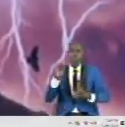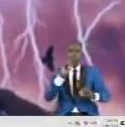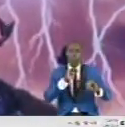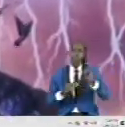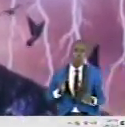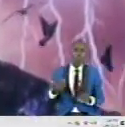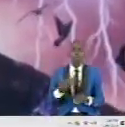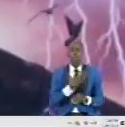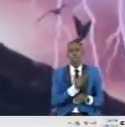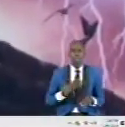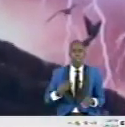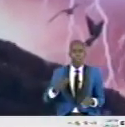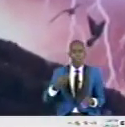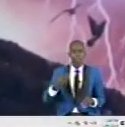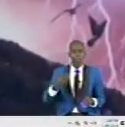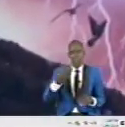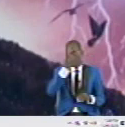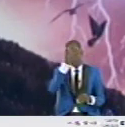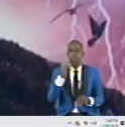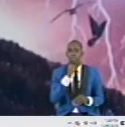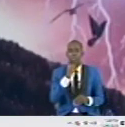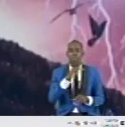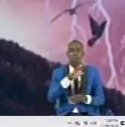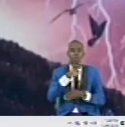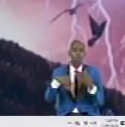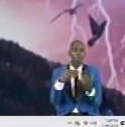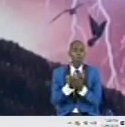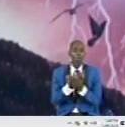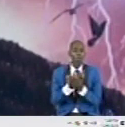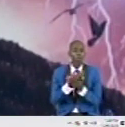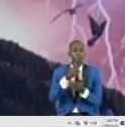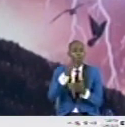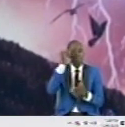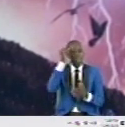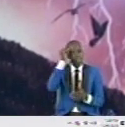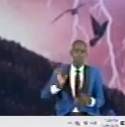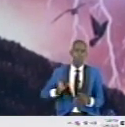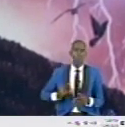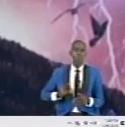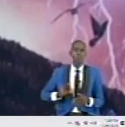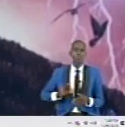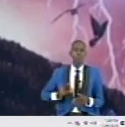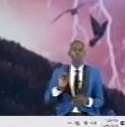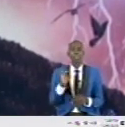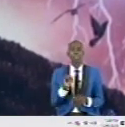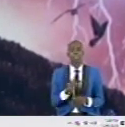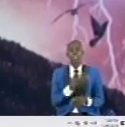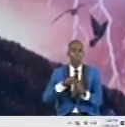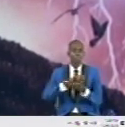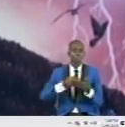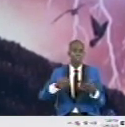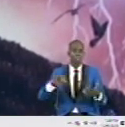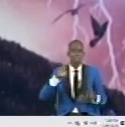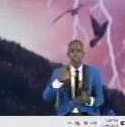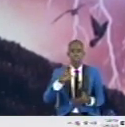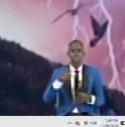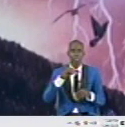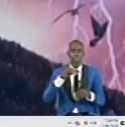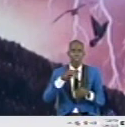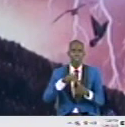not all his benefits and then in verse 3 he tells us